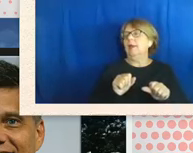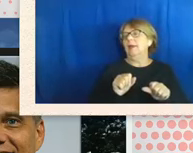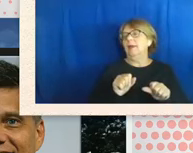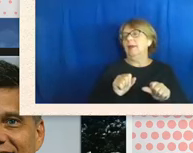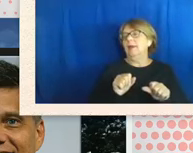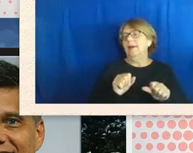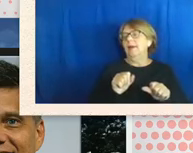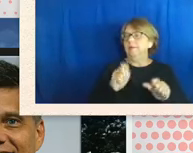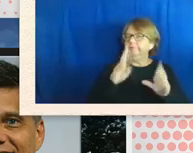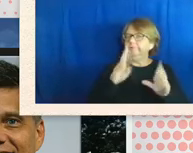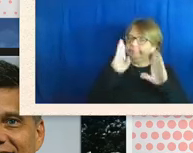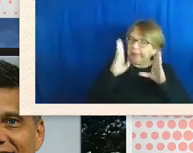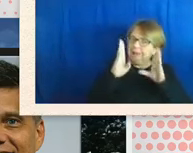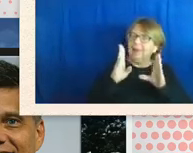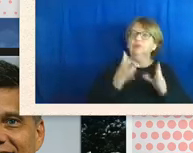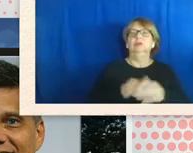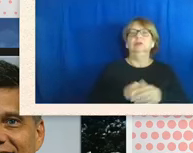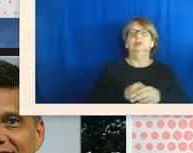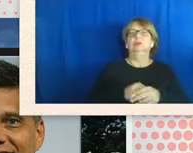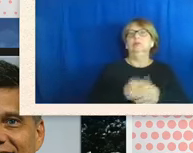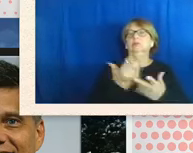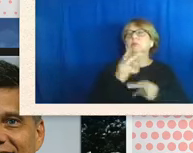to what kinds of things